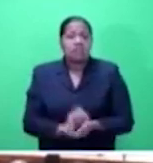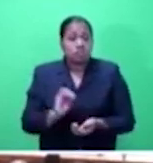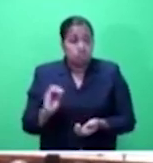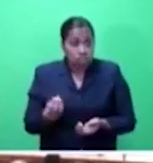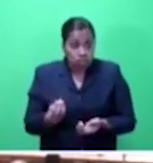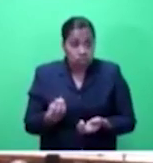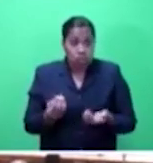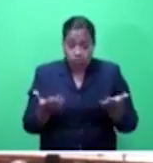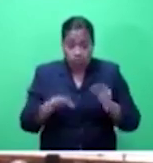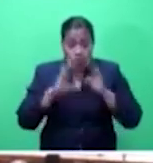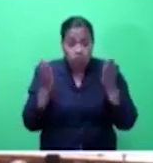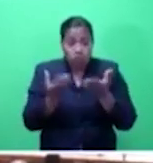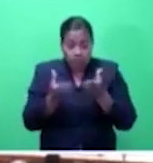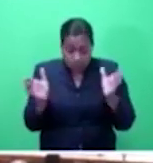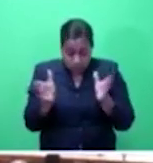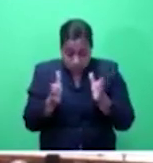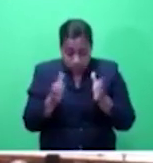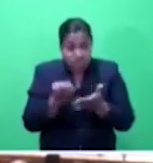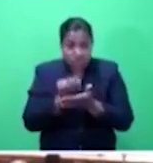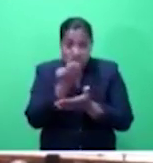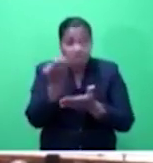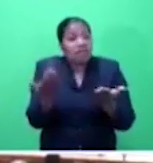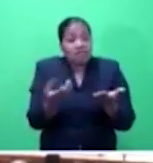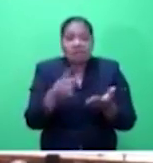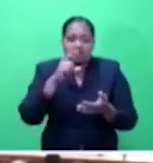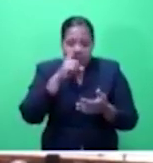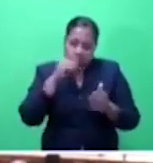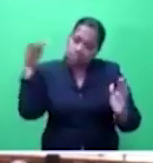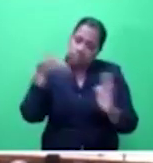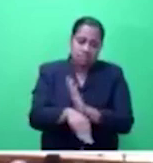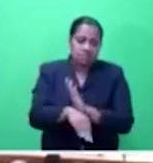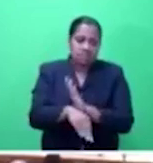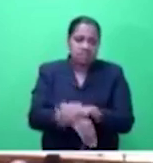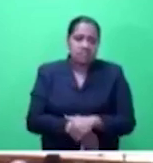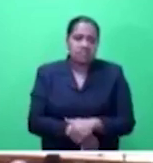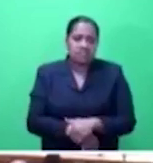not even survive. And no one nation can go in this crisis alone.